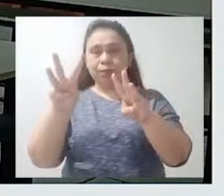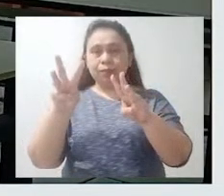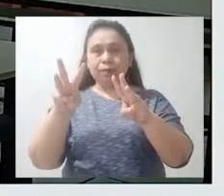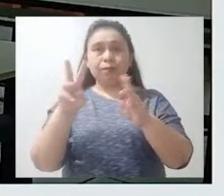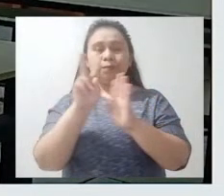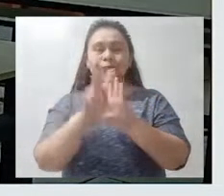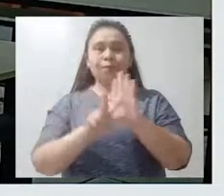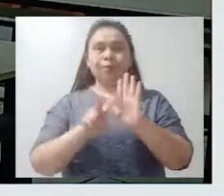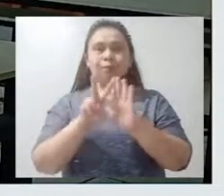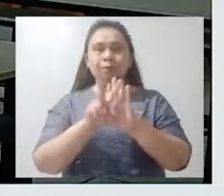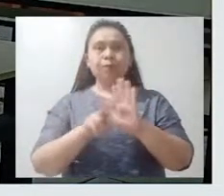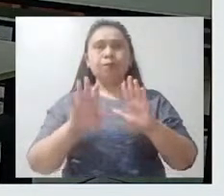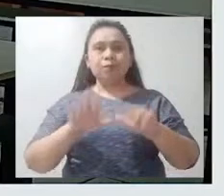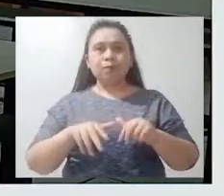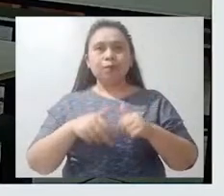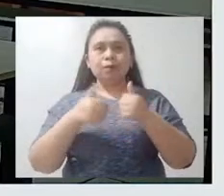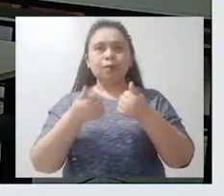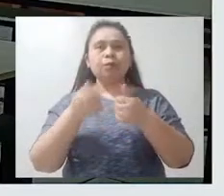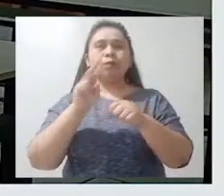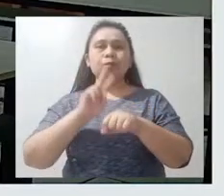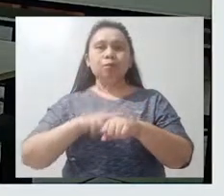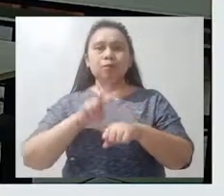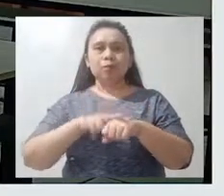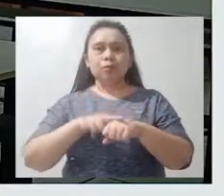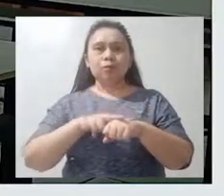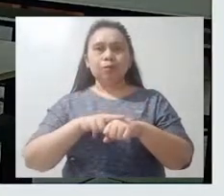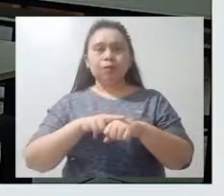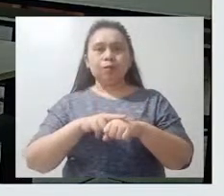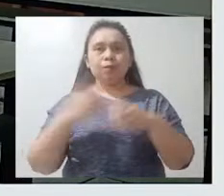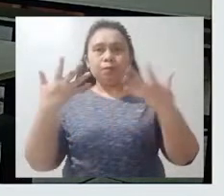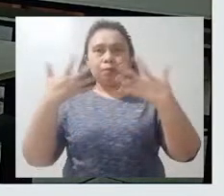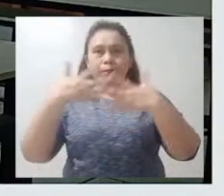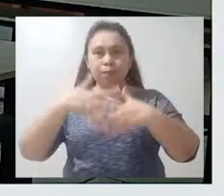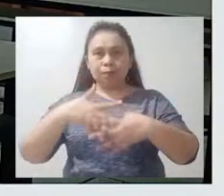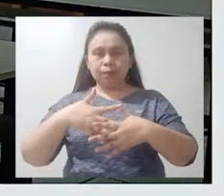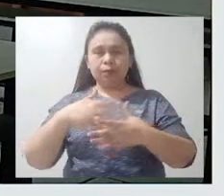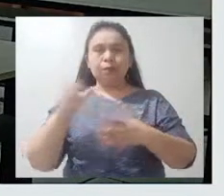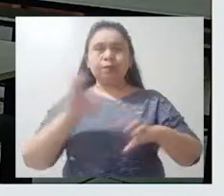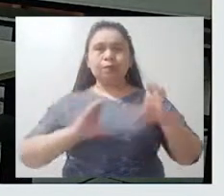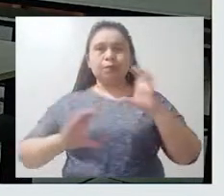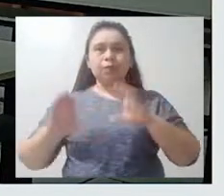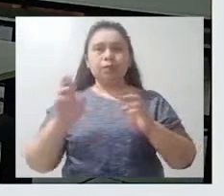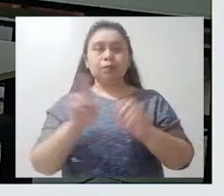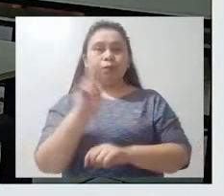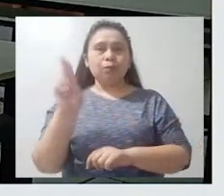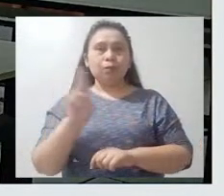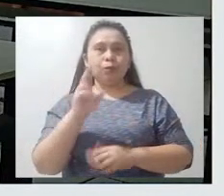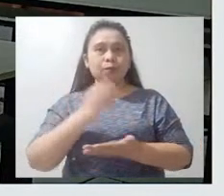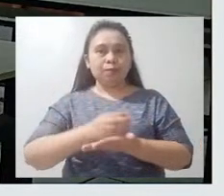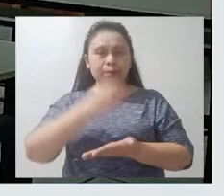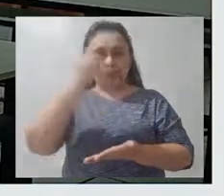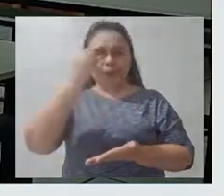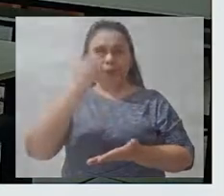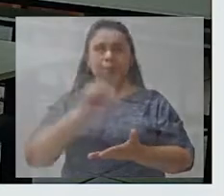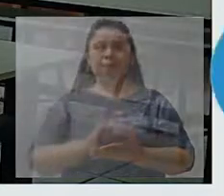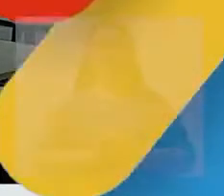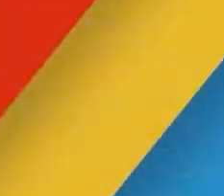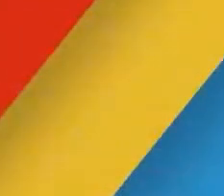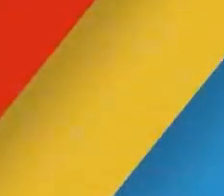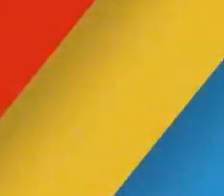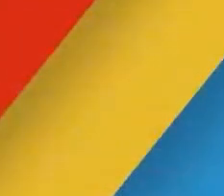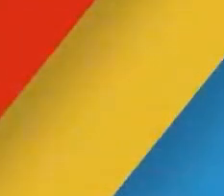Let us watch this video on how to store mixed chemical using reagent